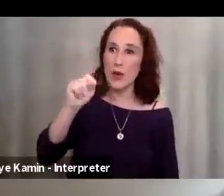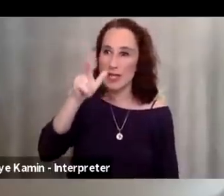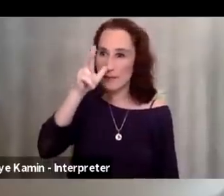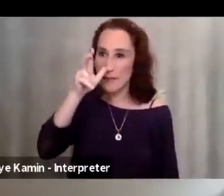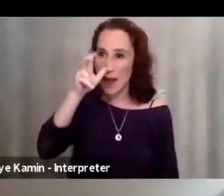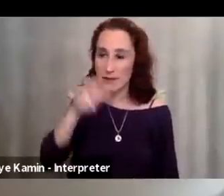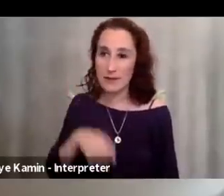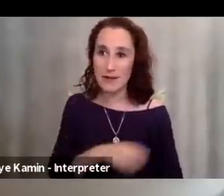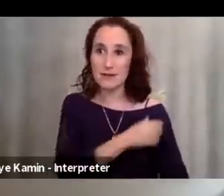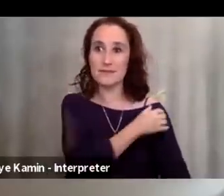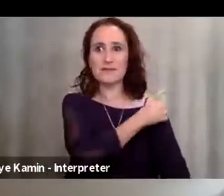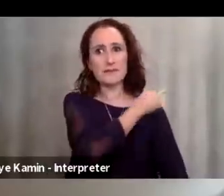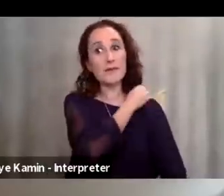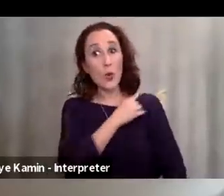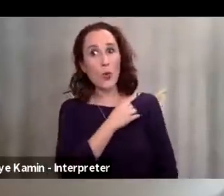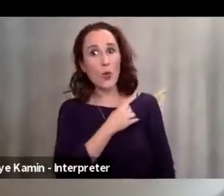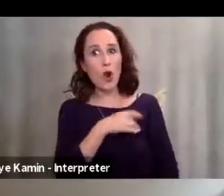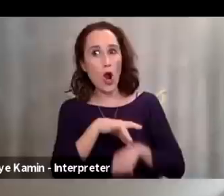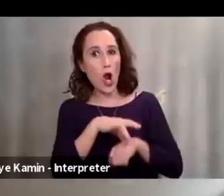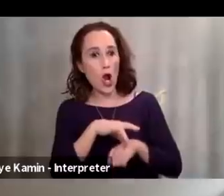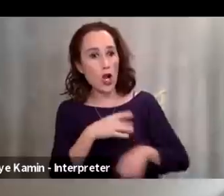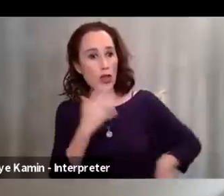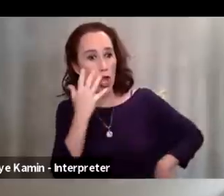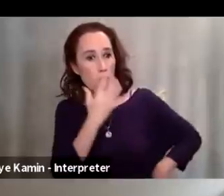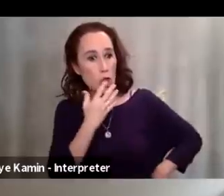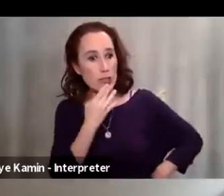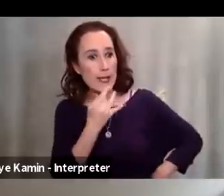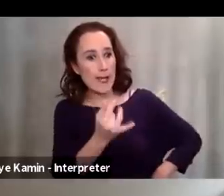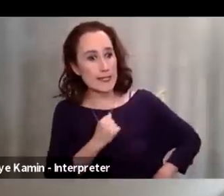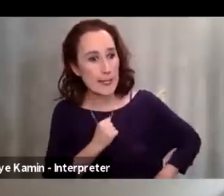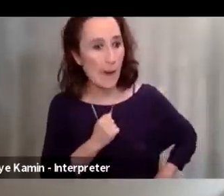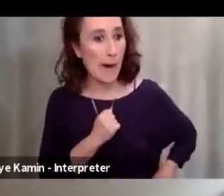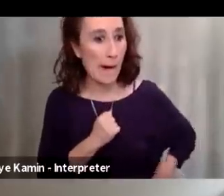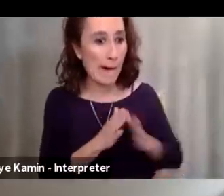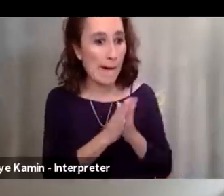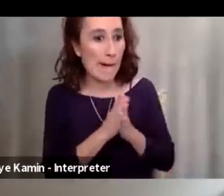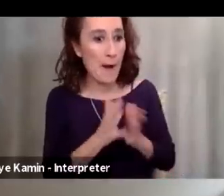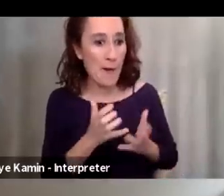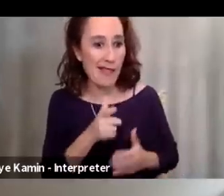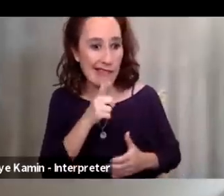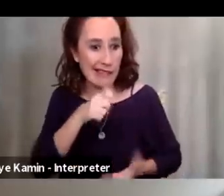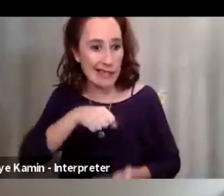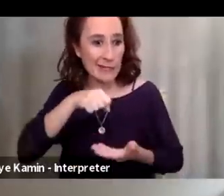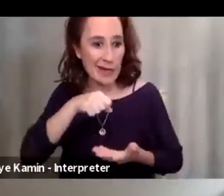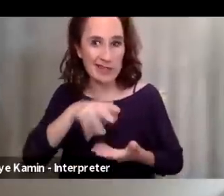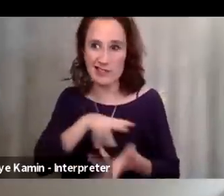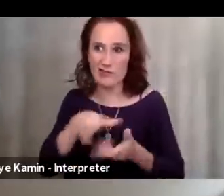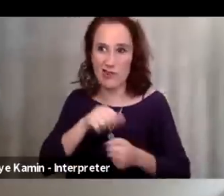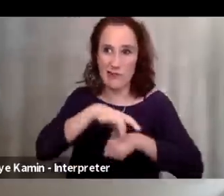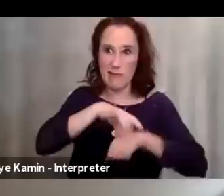that Earth looks pretty delicious, and they're going to come for the lunchbox and destroy the planet as well.